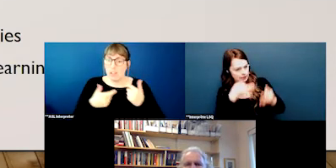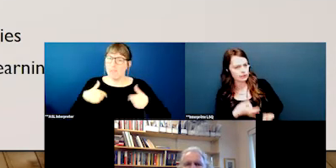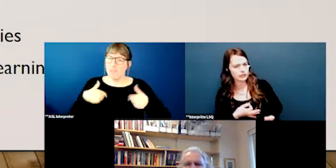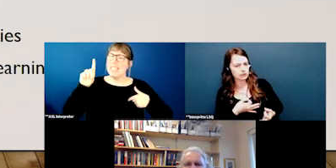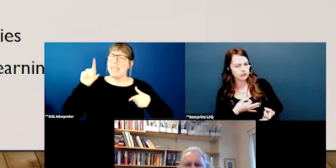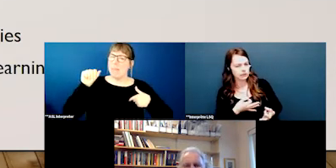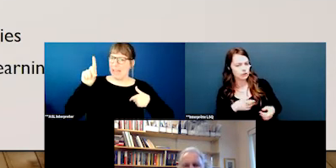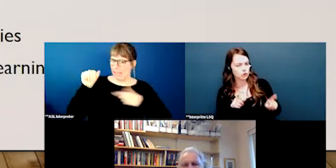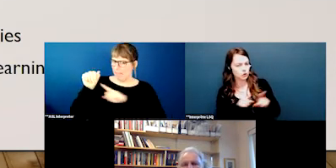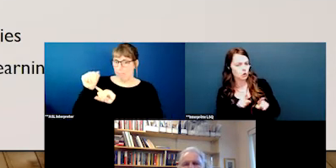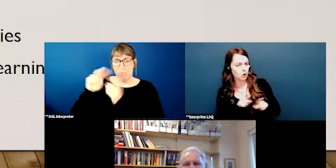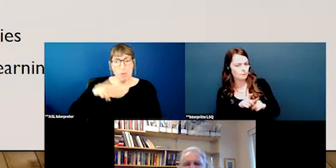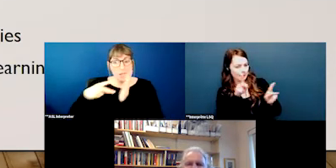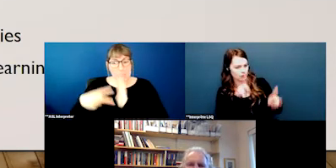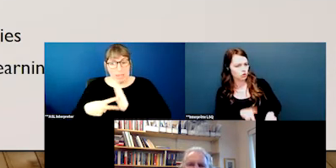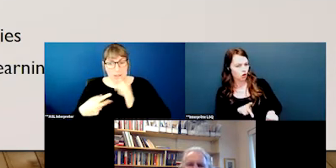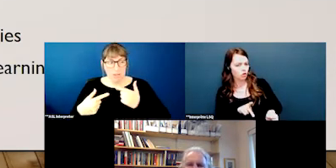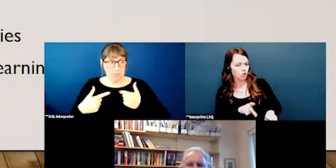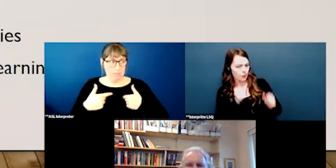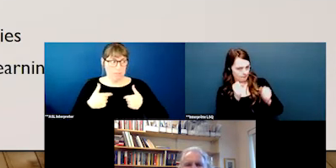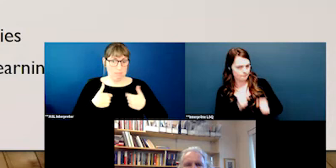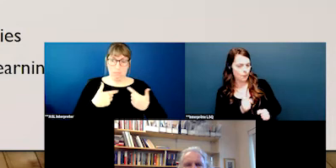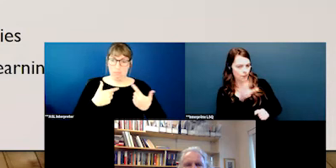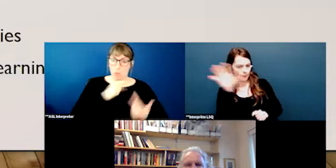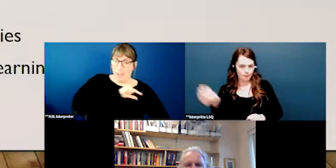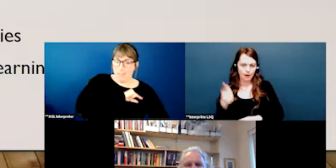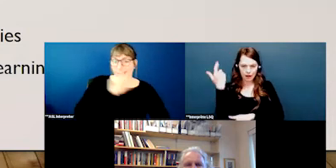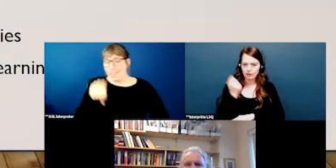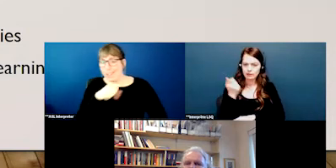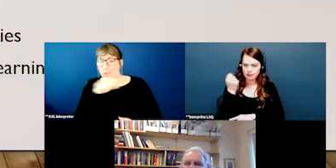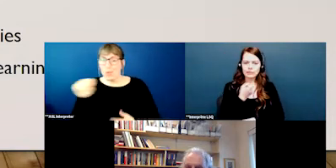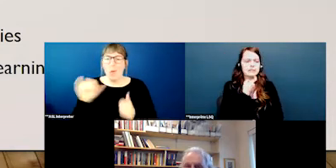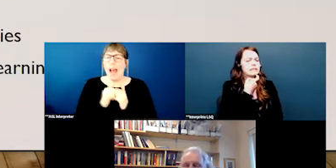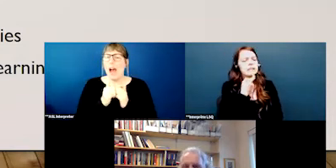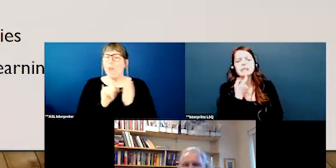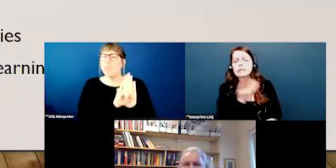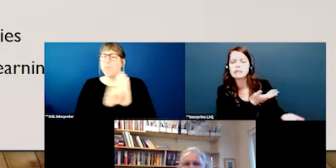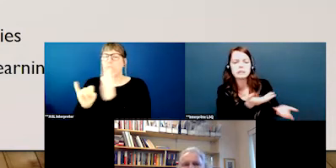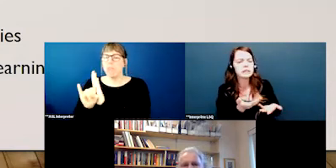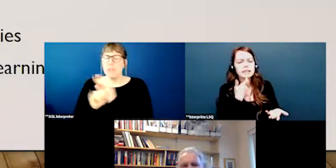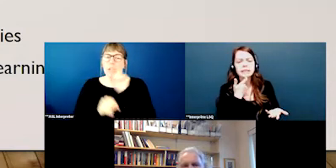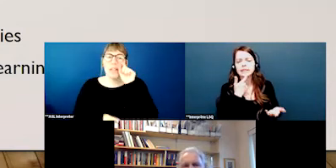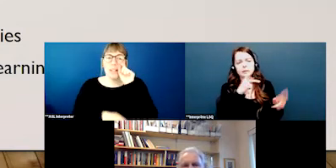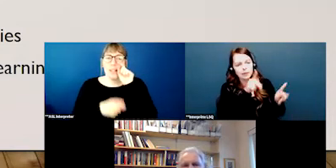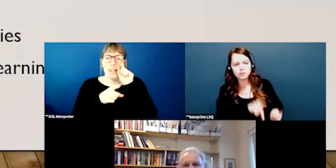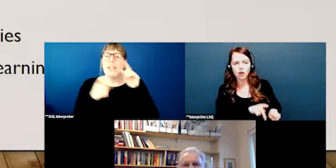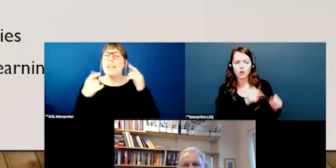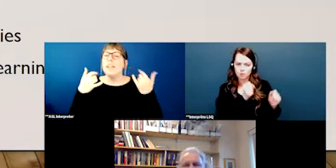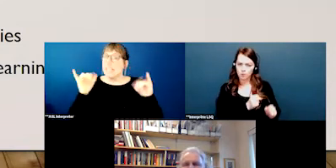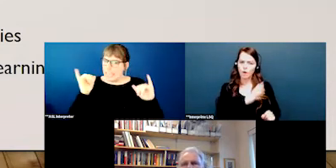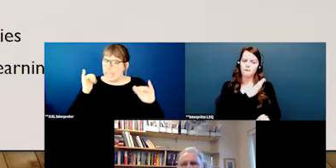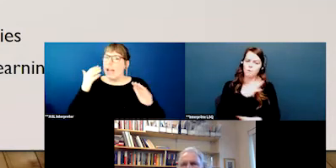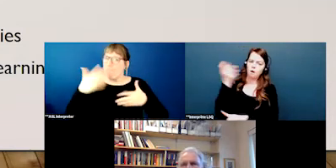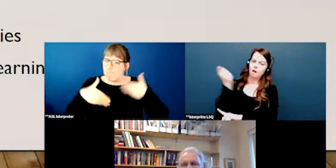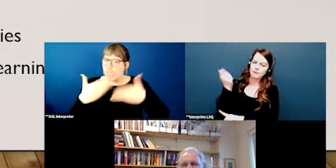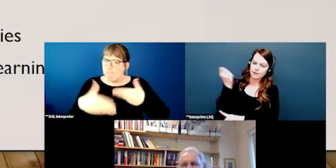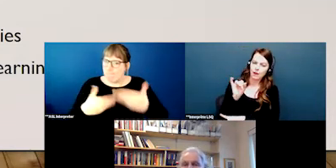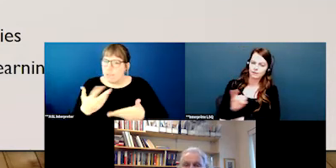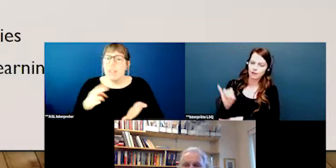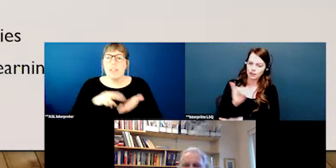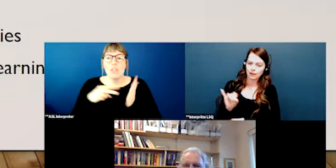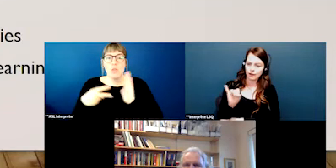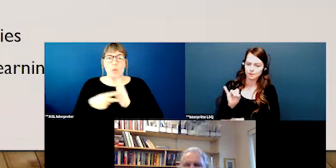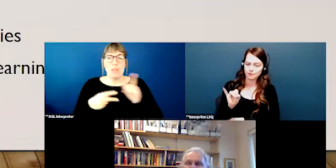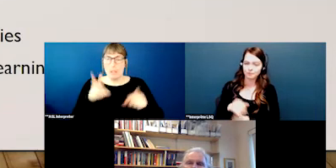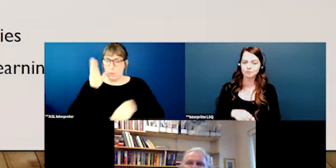defined to determine who will be eligible or not? This is an innovation in the sense that we will be introducing a